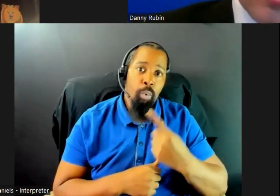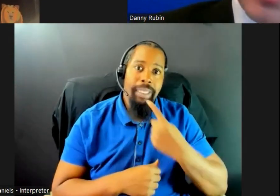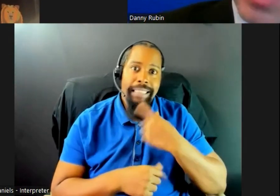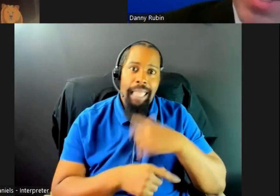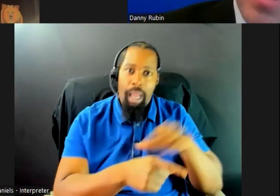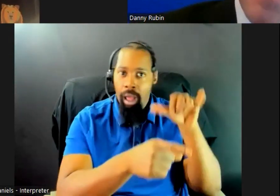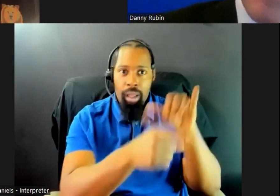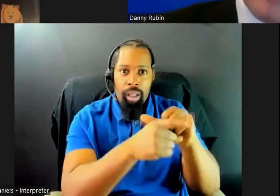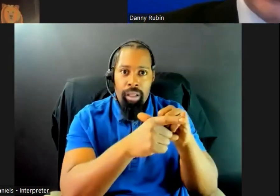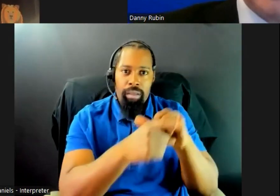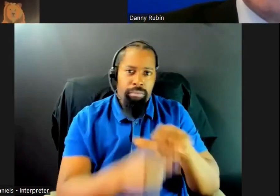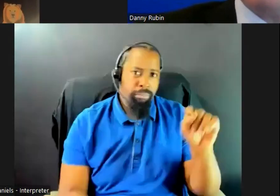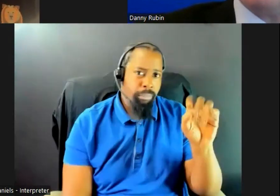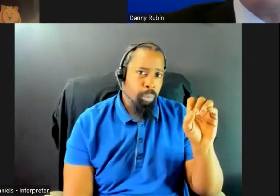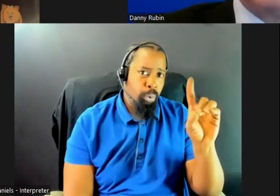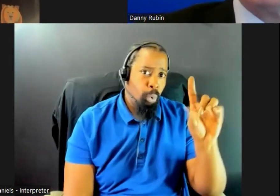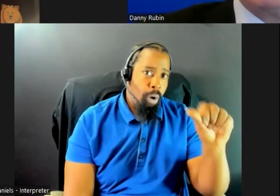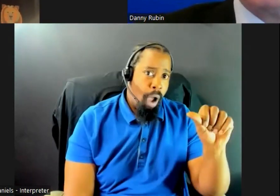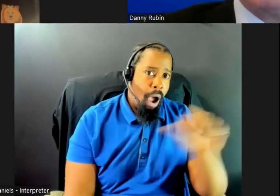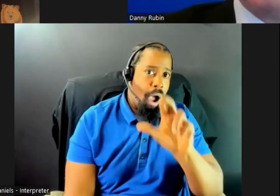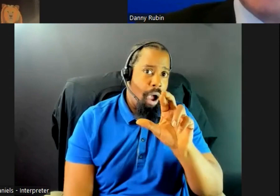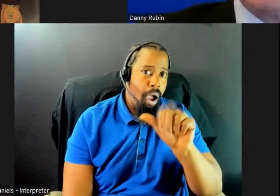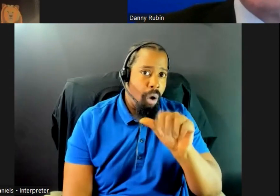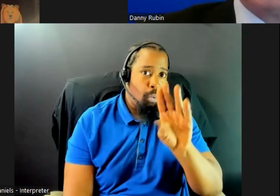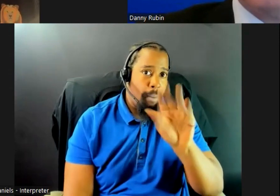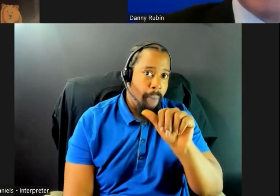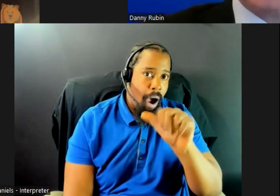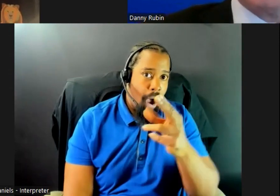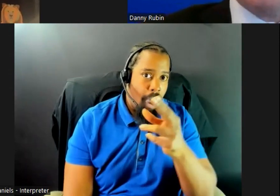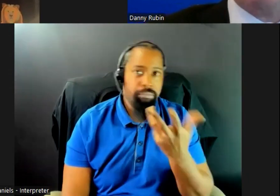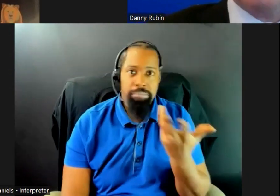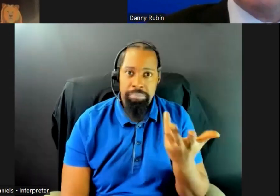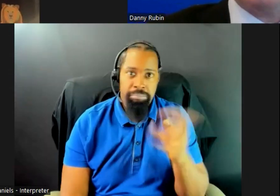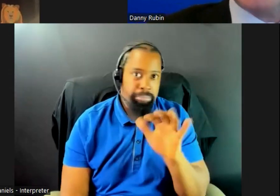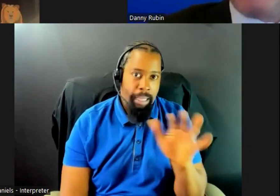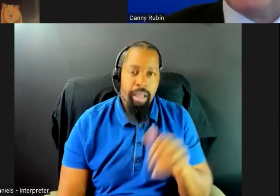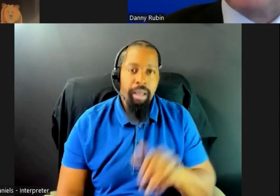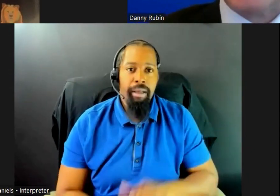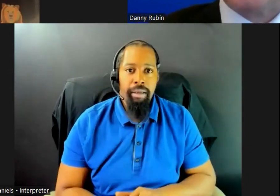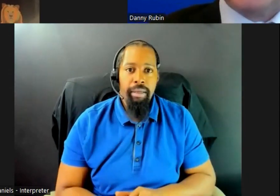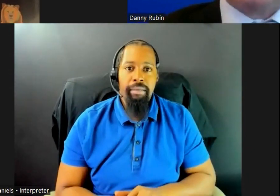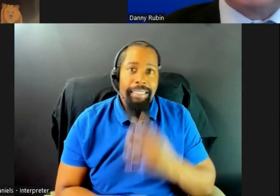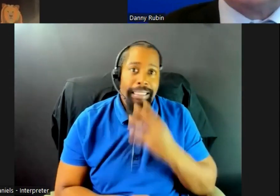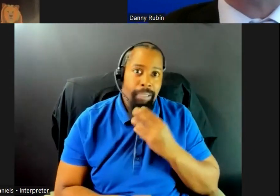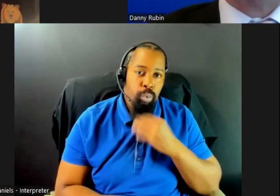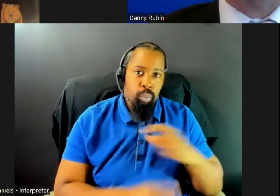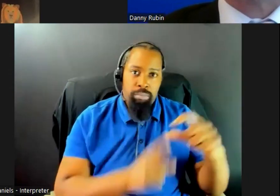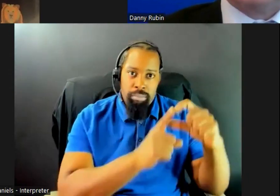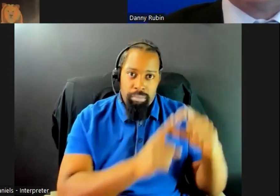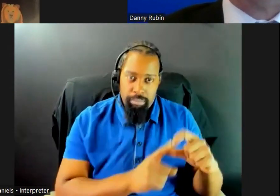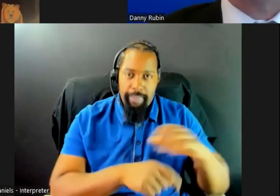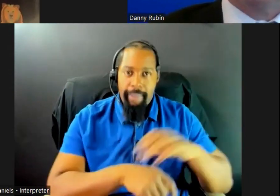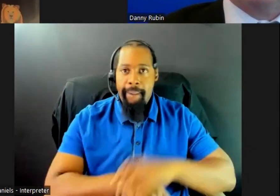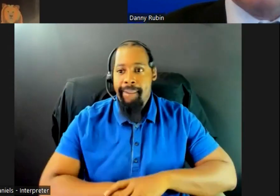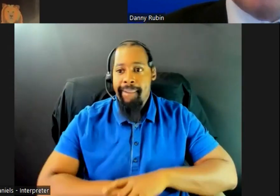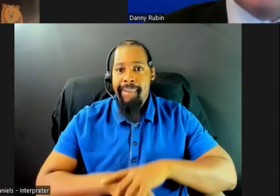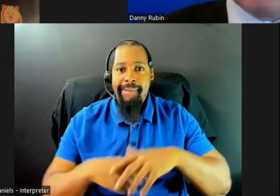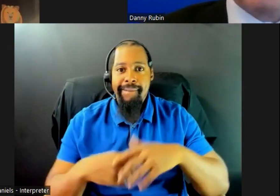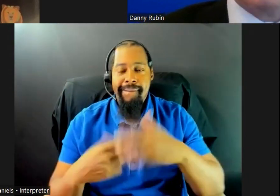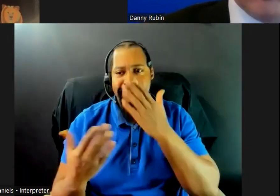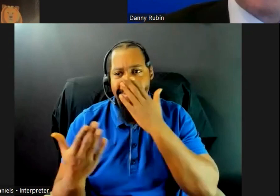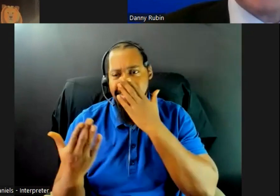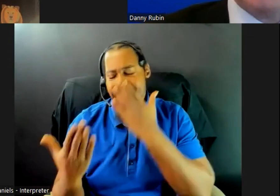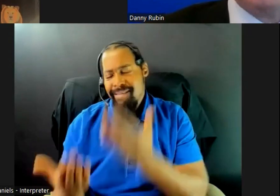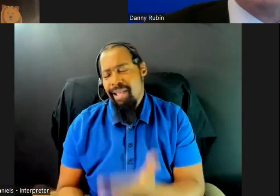Appreciate your time. Amazing advice. You are so humble, but I think we have seen today